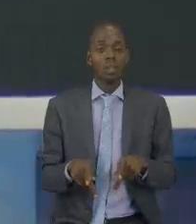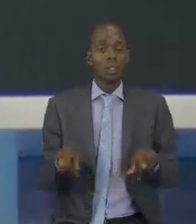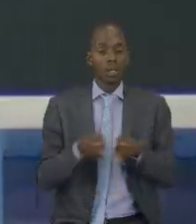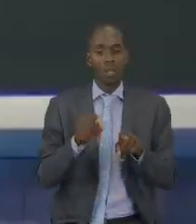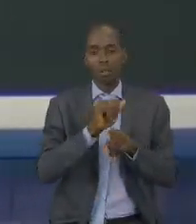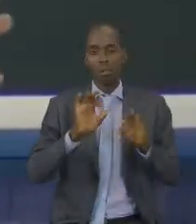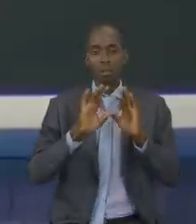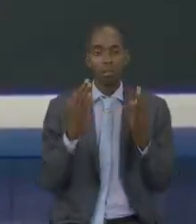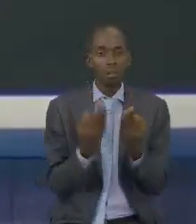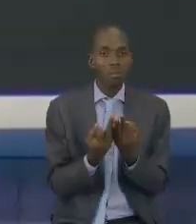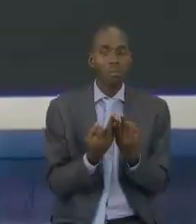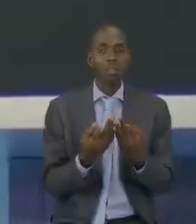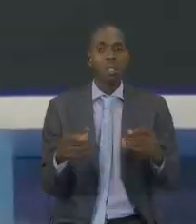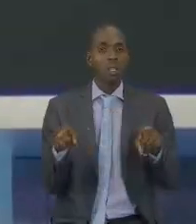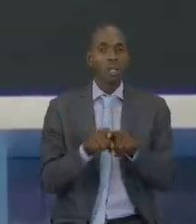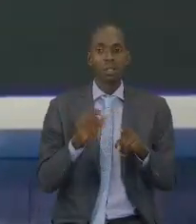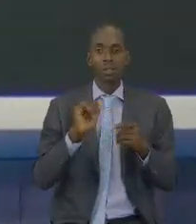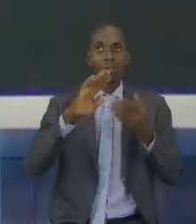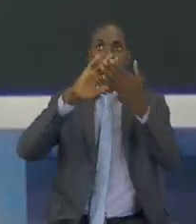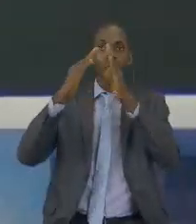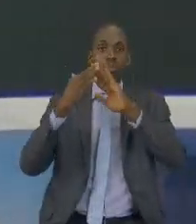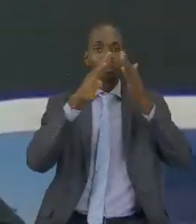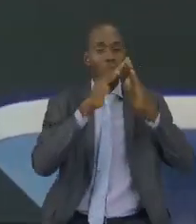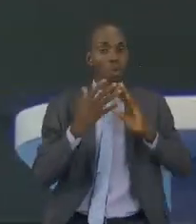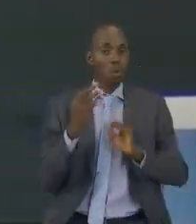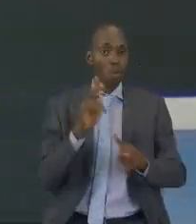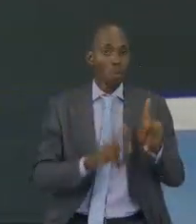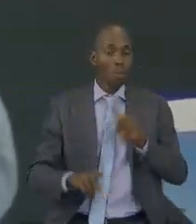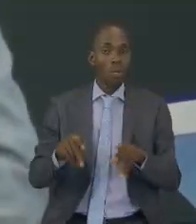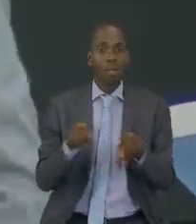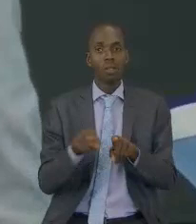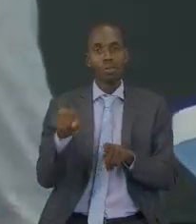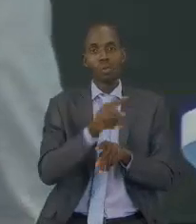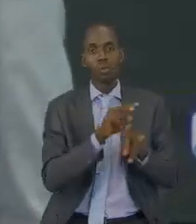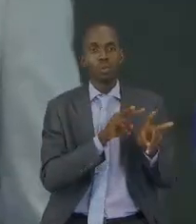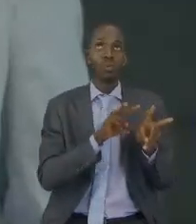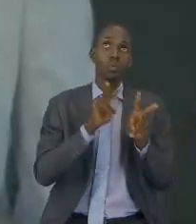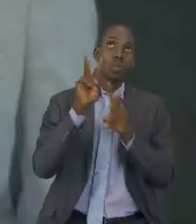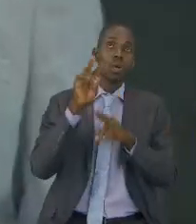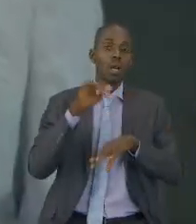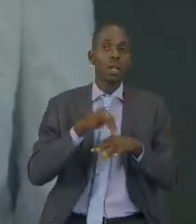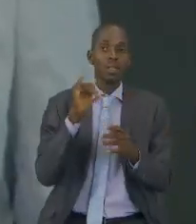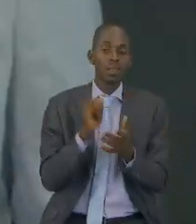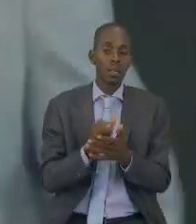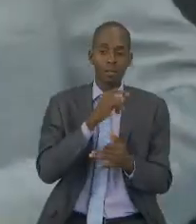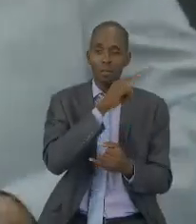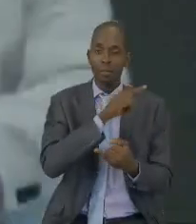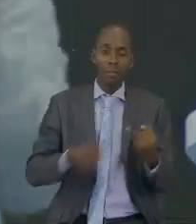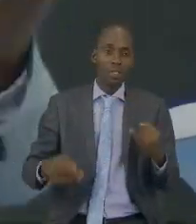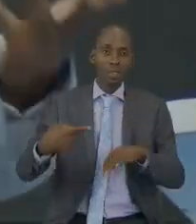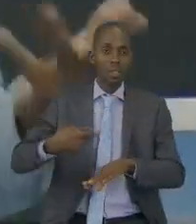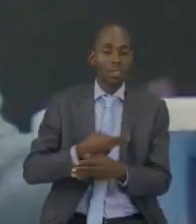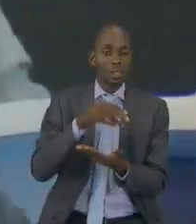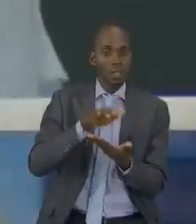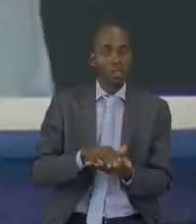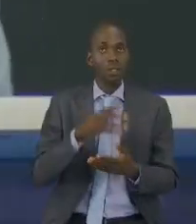family, as a community of people, as you look at the final Lamb, the Lamb of God,